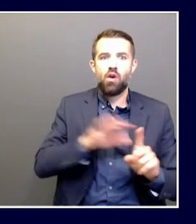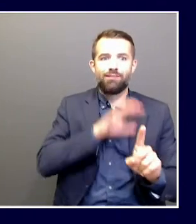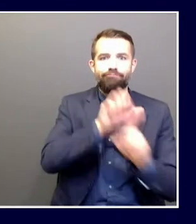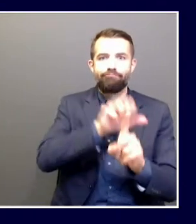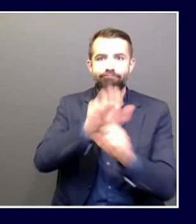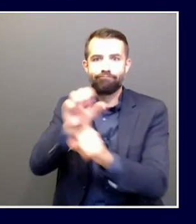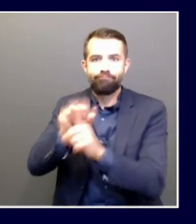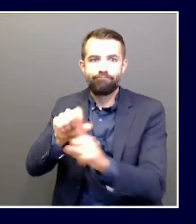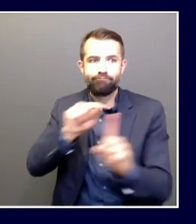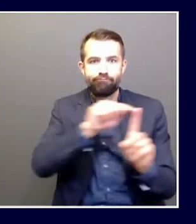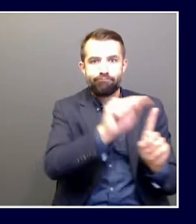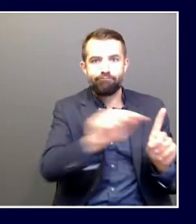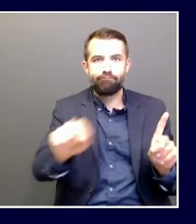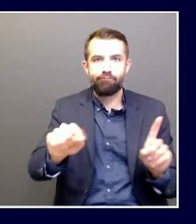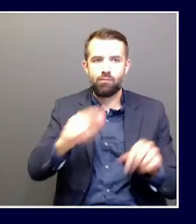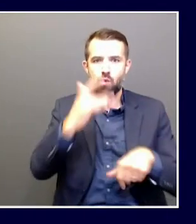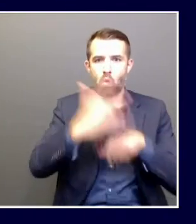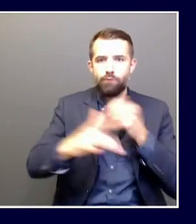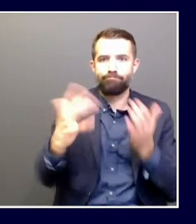testing as a surveillance measure.